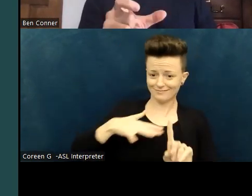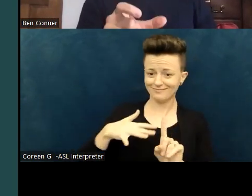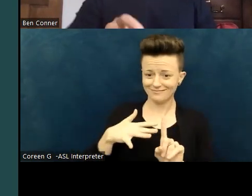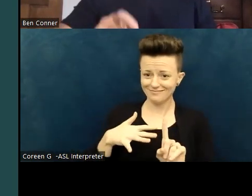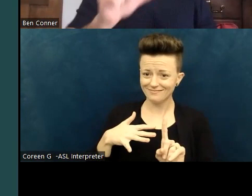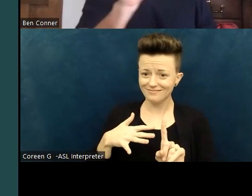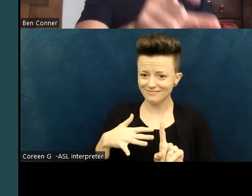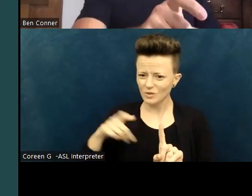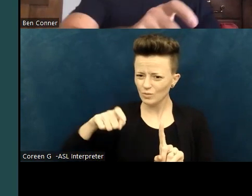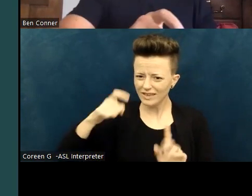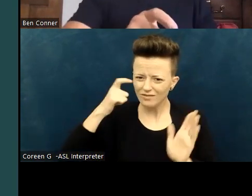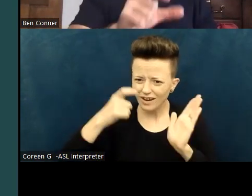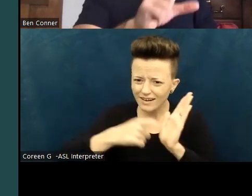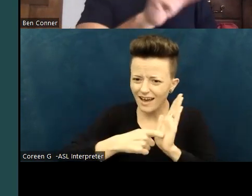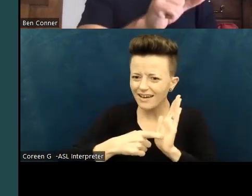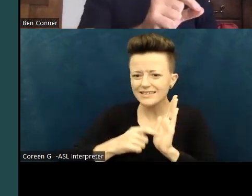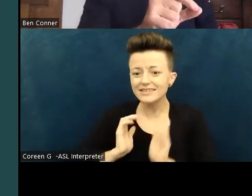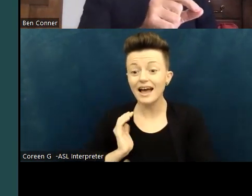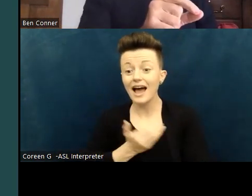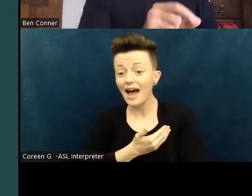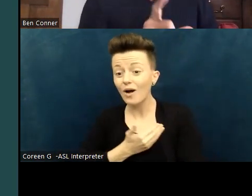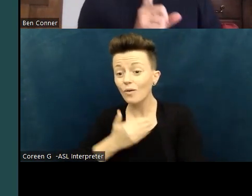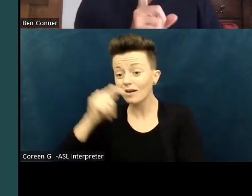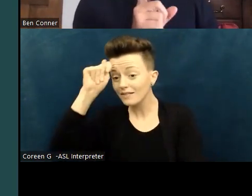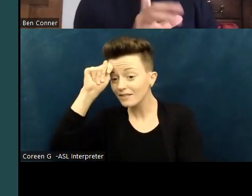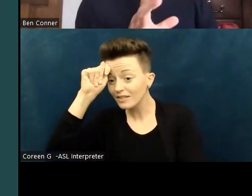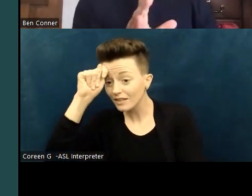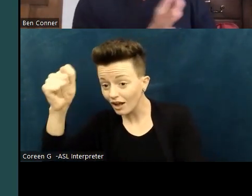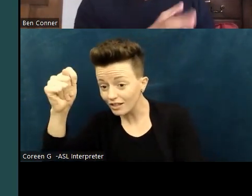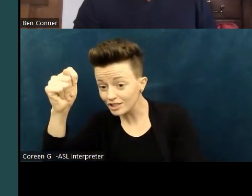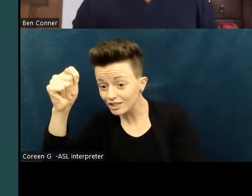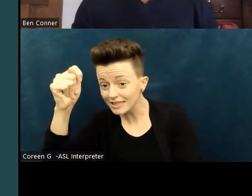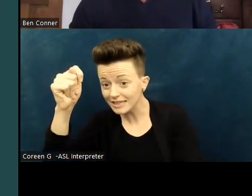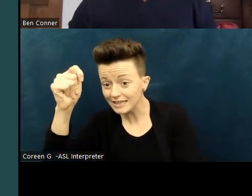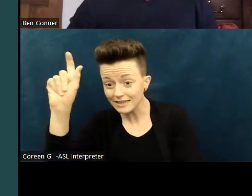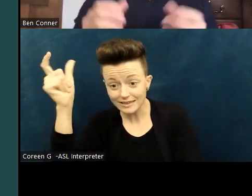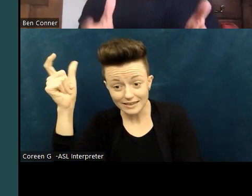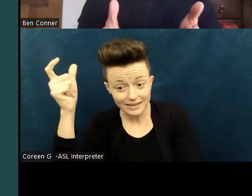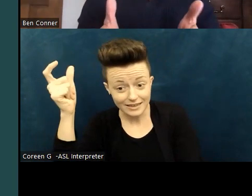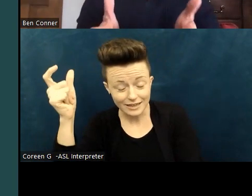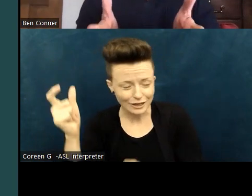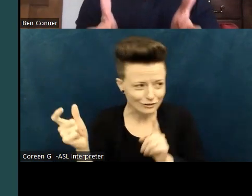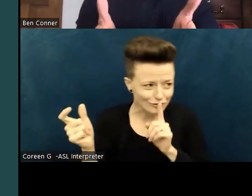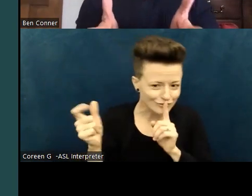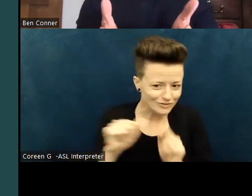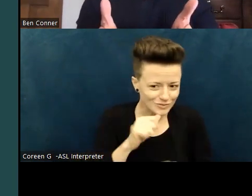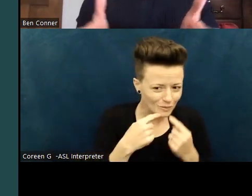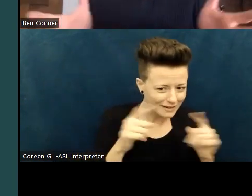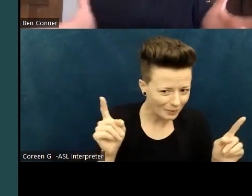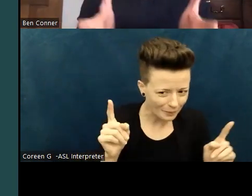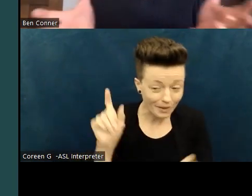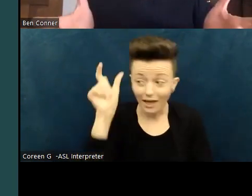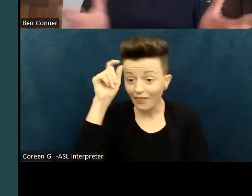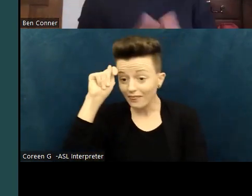is recognize that Reformed theology is, in fact, don't tell them I said this, a contextual theology